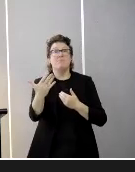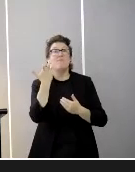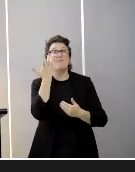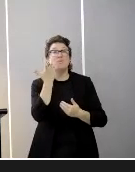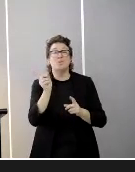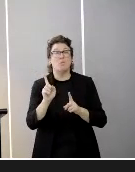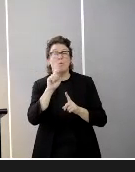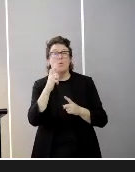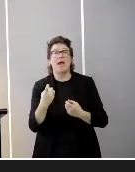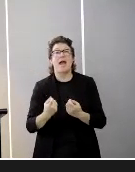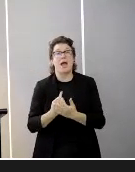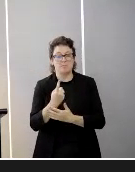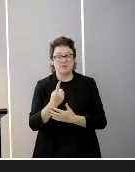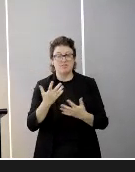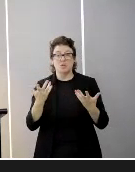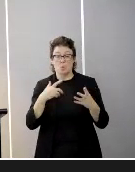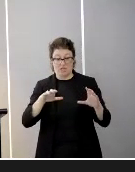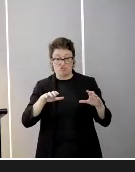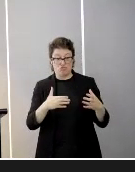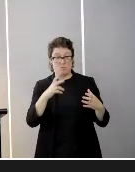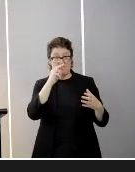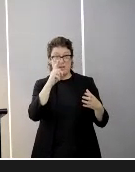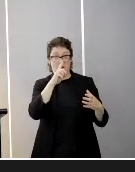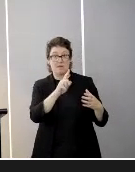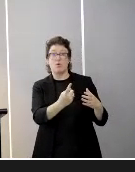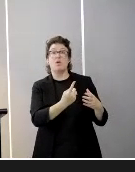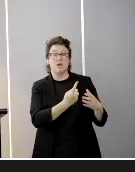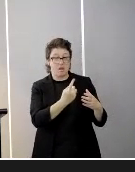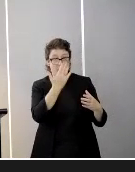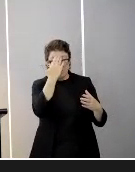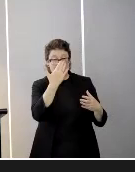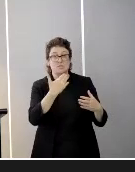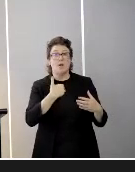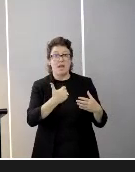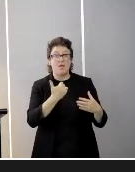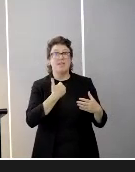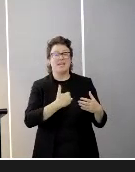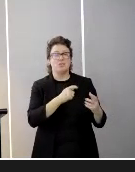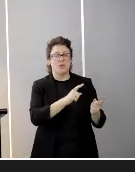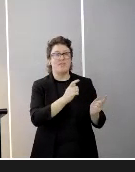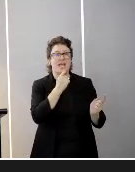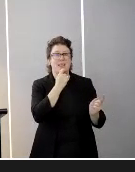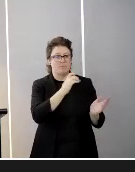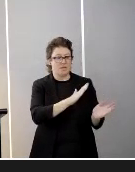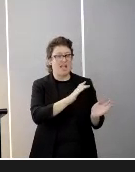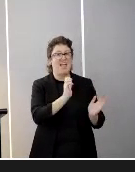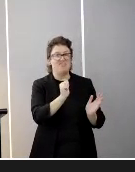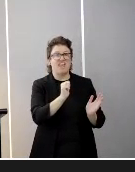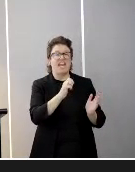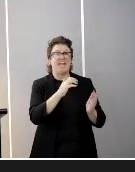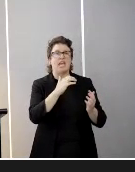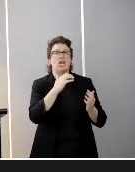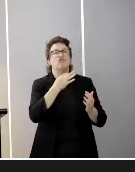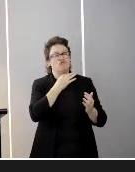that when we have a group of young people who have mental health problems, they are shifted in terms of their genetic risk. So they do have